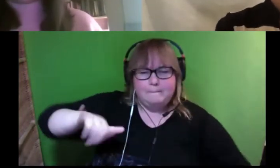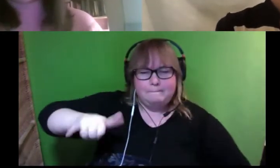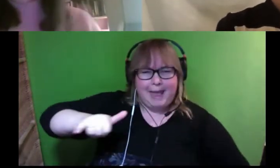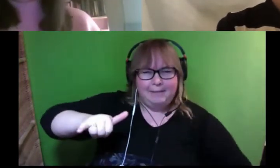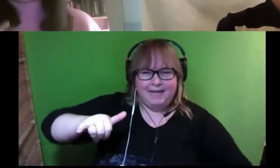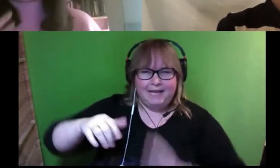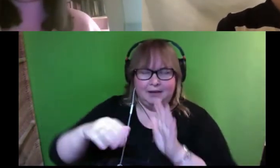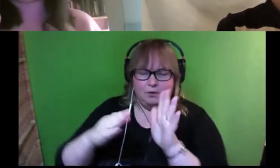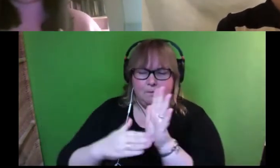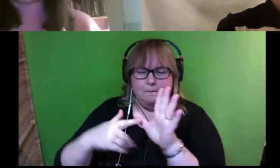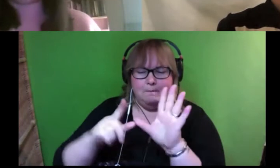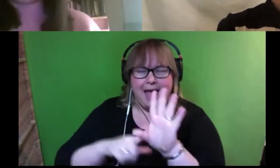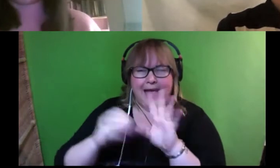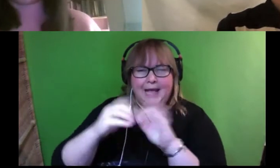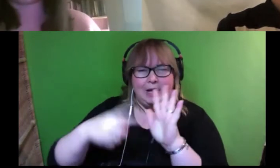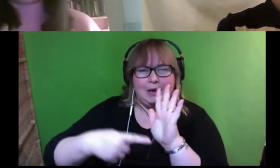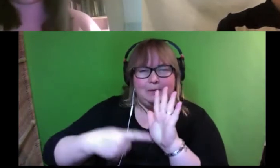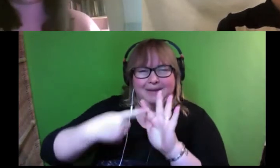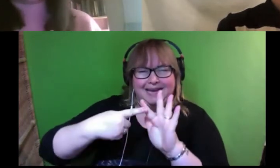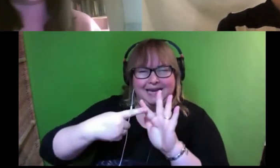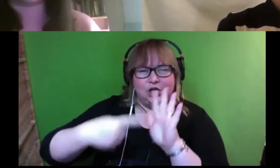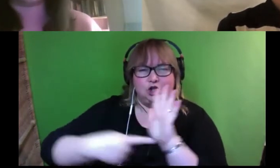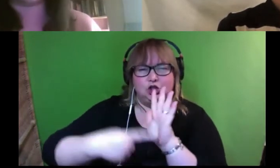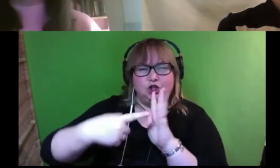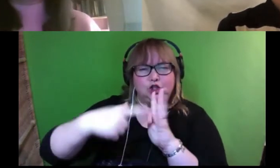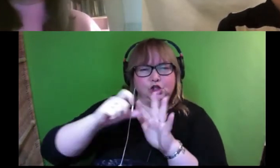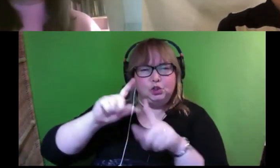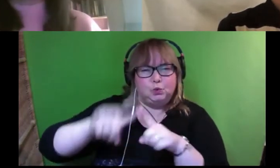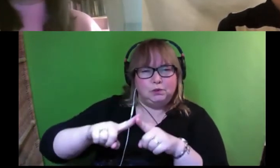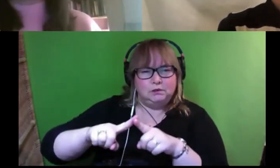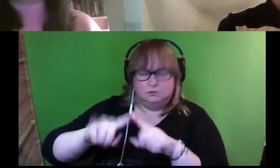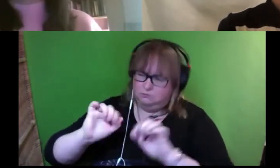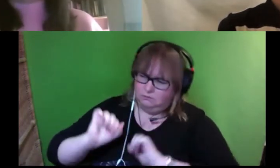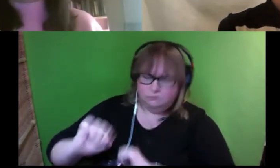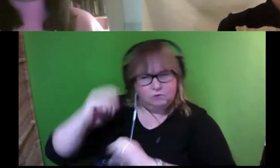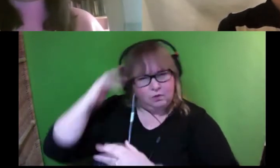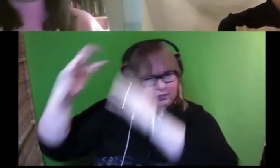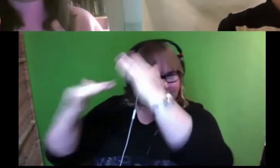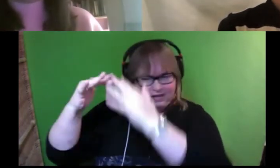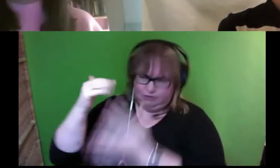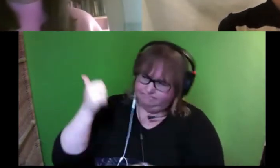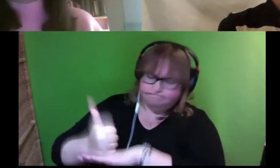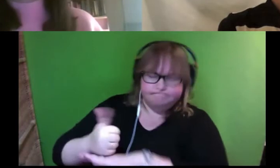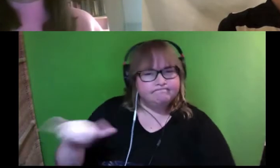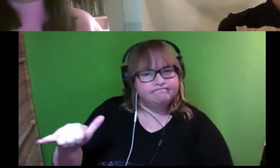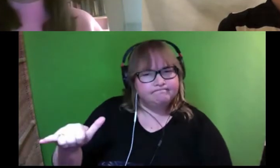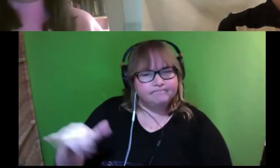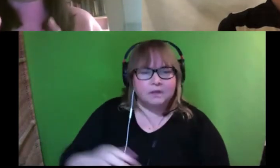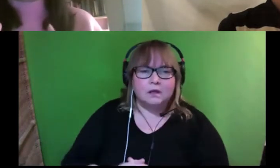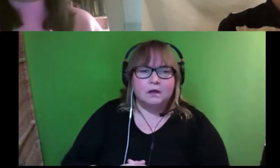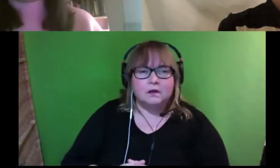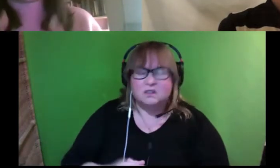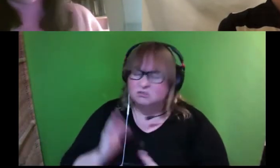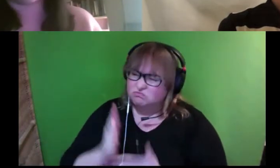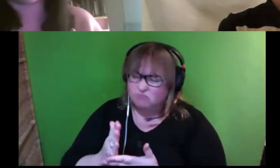of this opportunity to have this conversation is going to serve for us a very, you know, really helpful actually in our